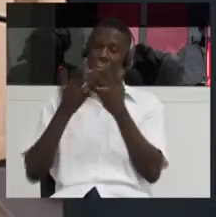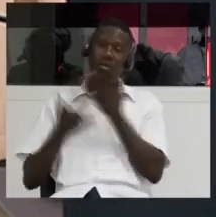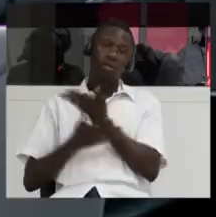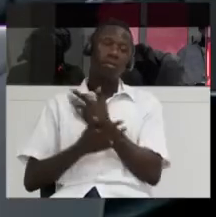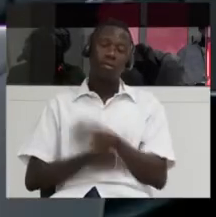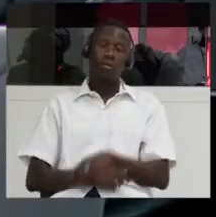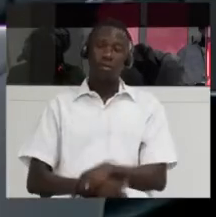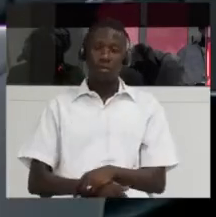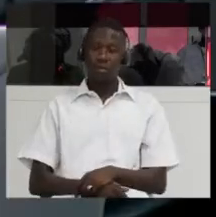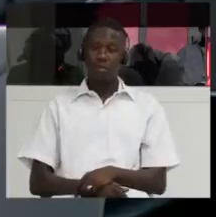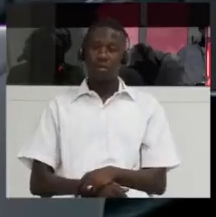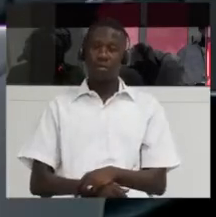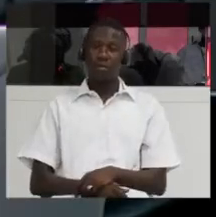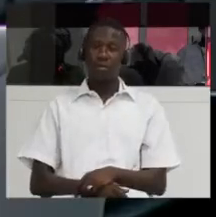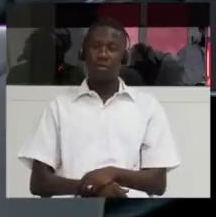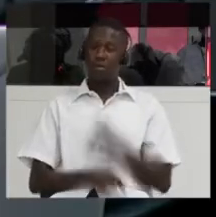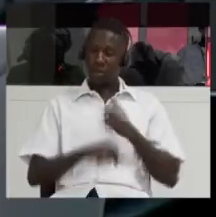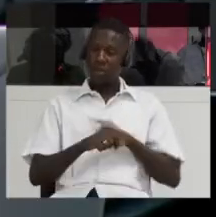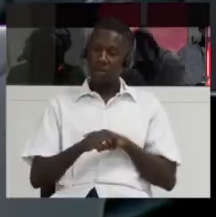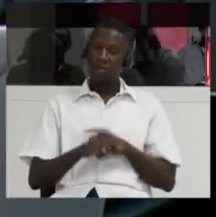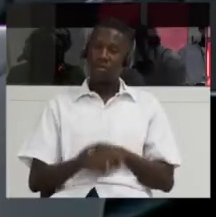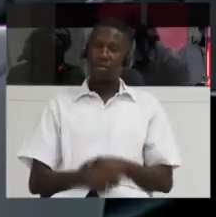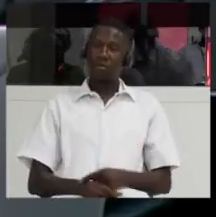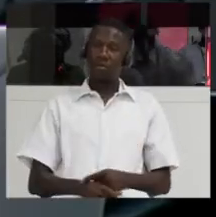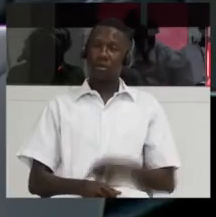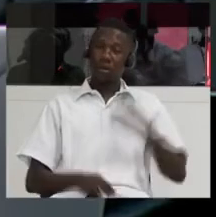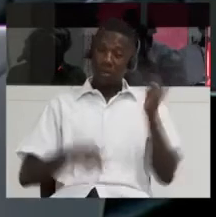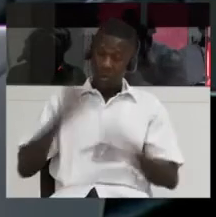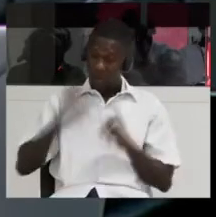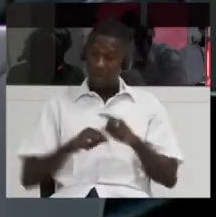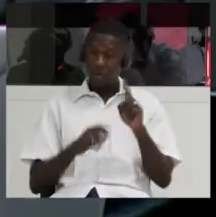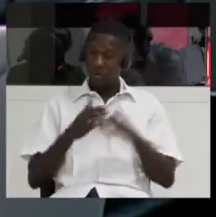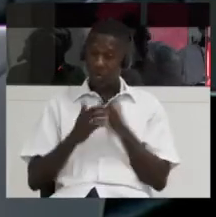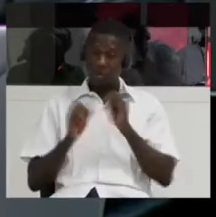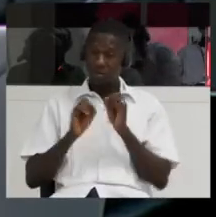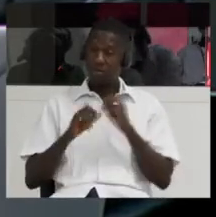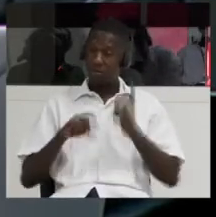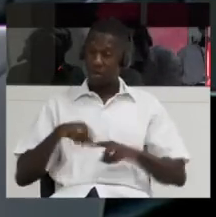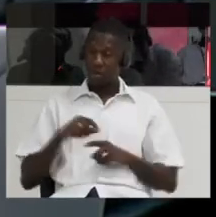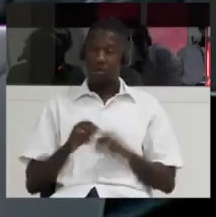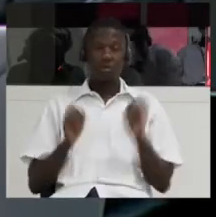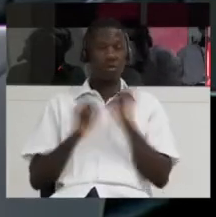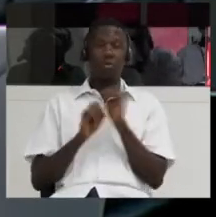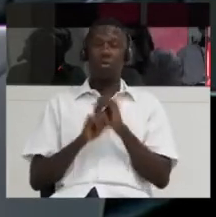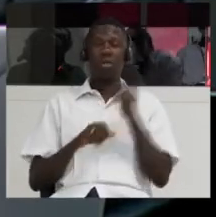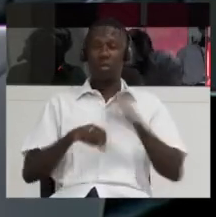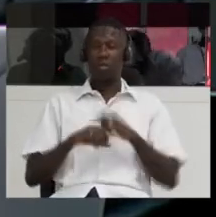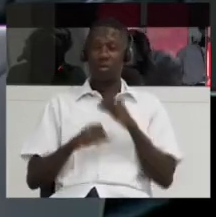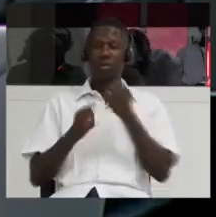So this time around, I went to. Beaten or not beaten? No. They were just arrested because that time things were not settled